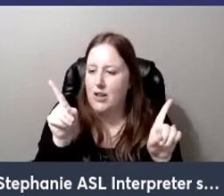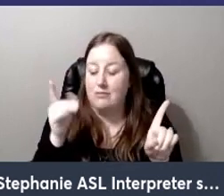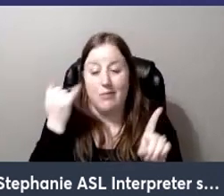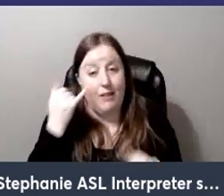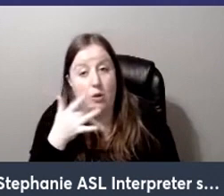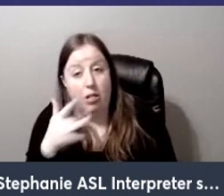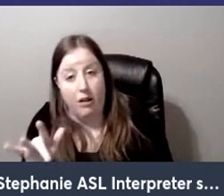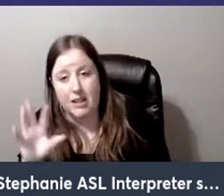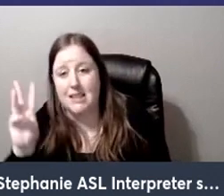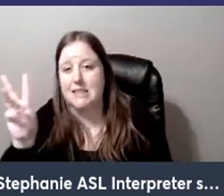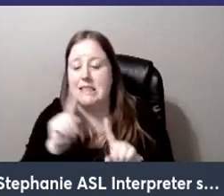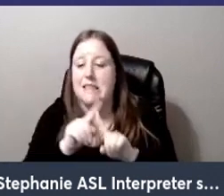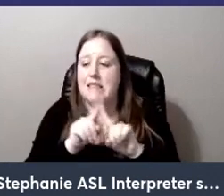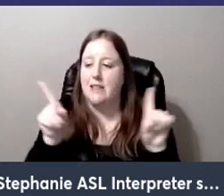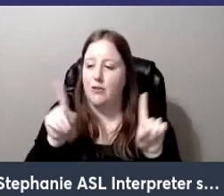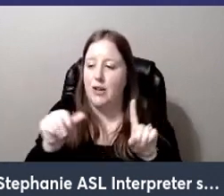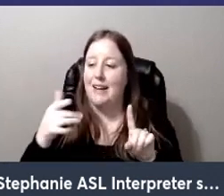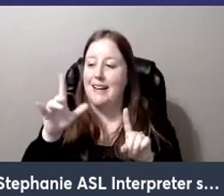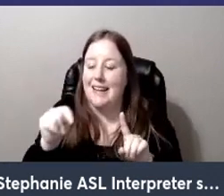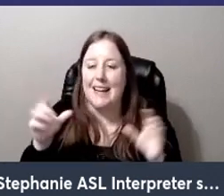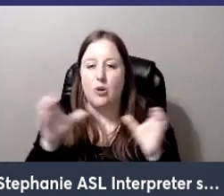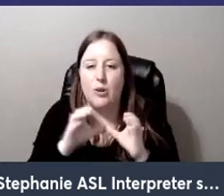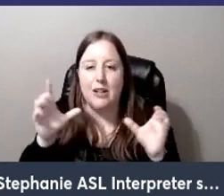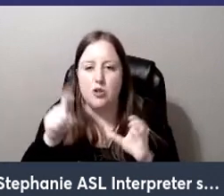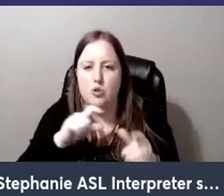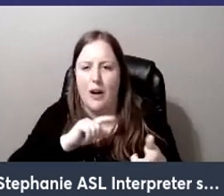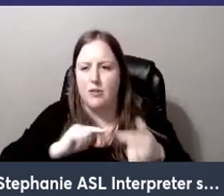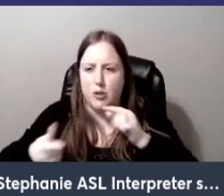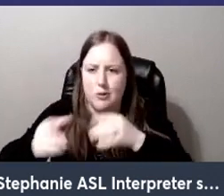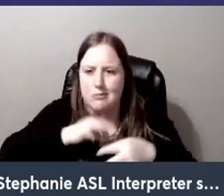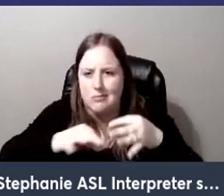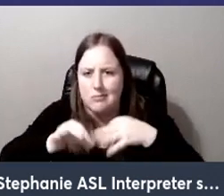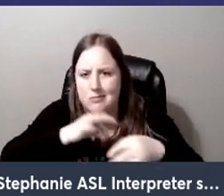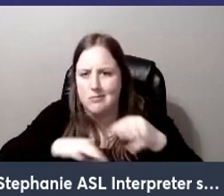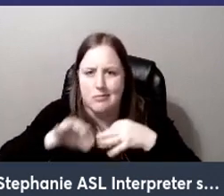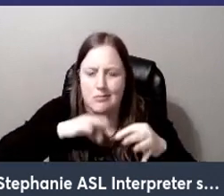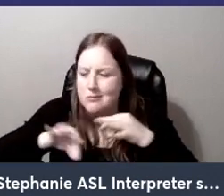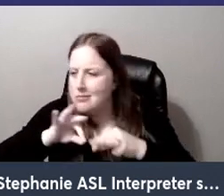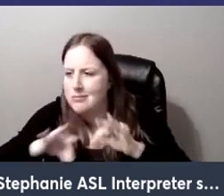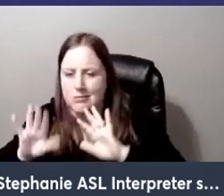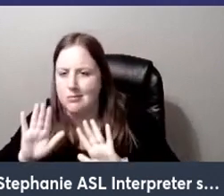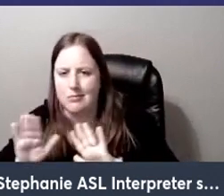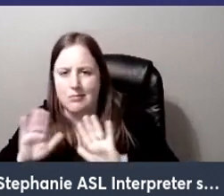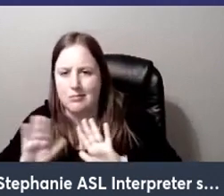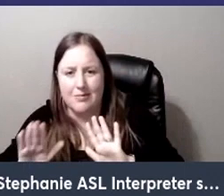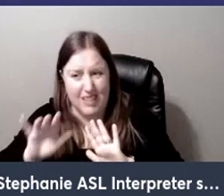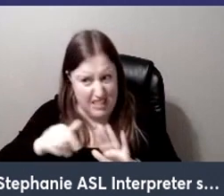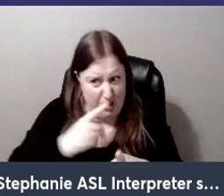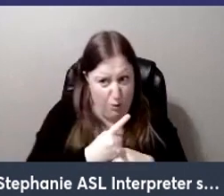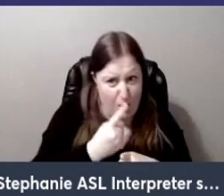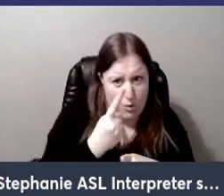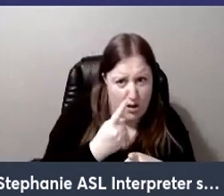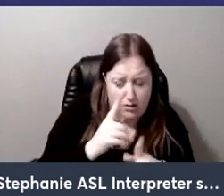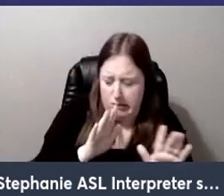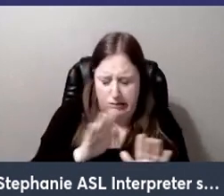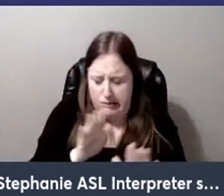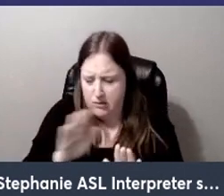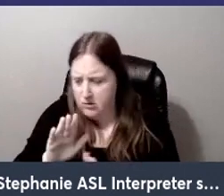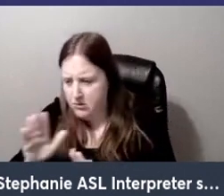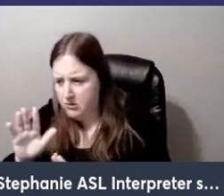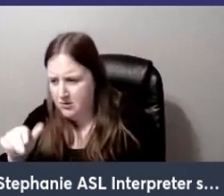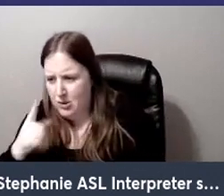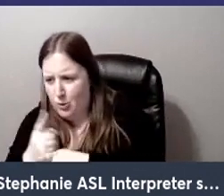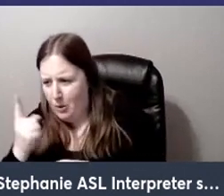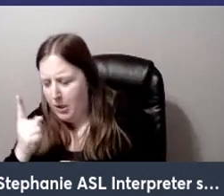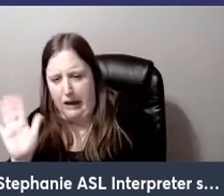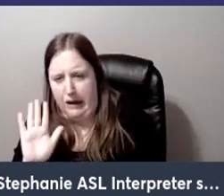6 different, Git credentials that you have to switch between, and like, oh wait, is this the right repo for the right oh